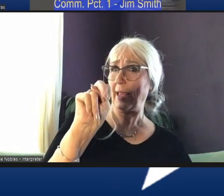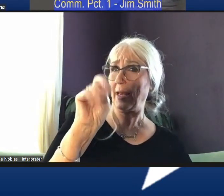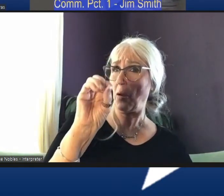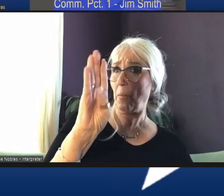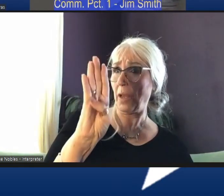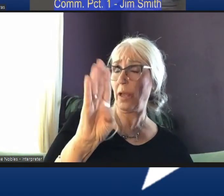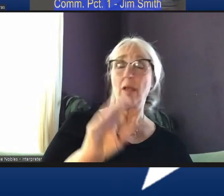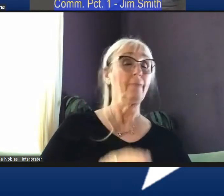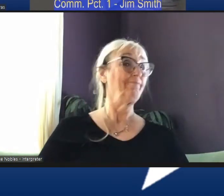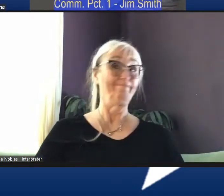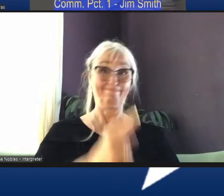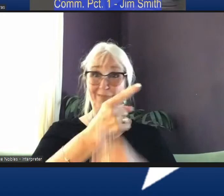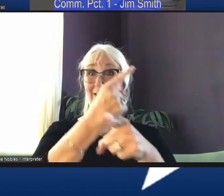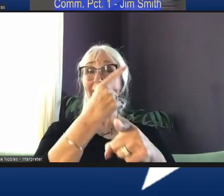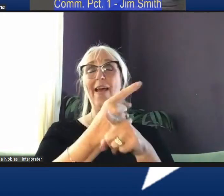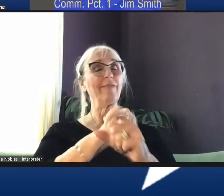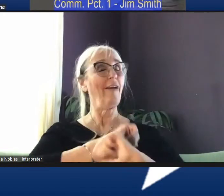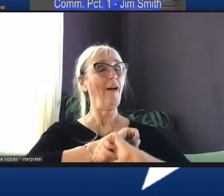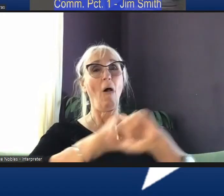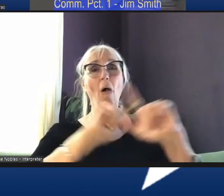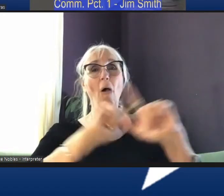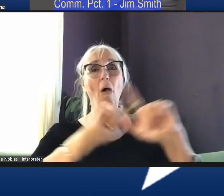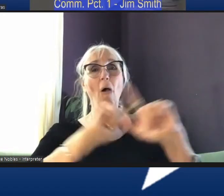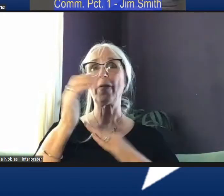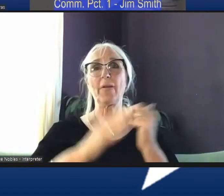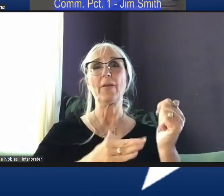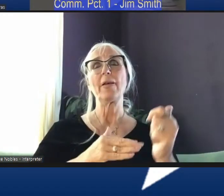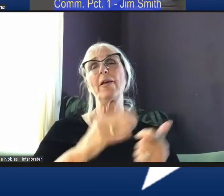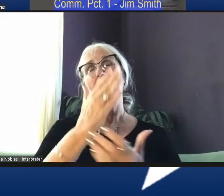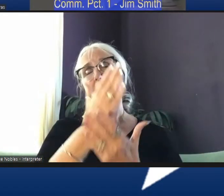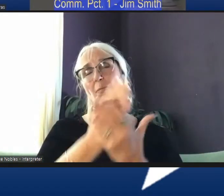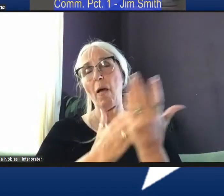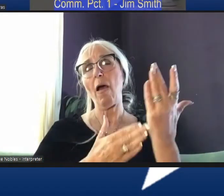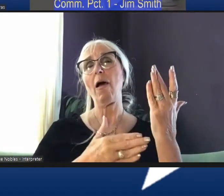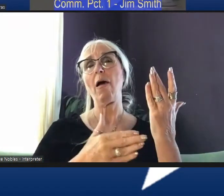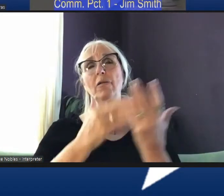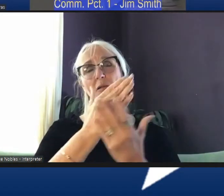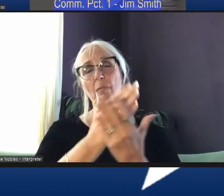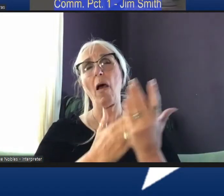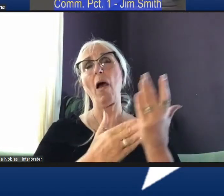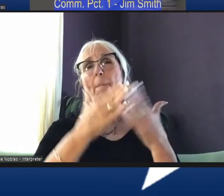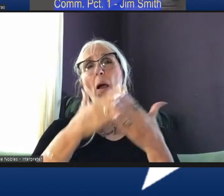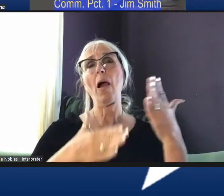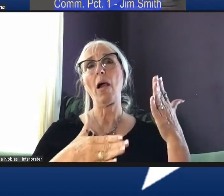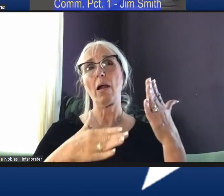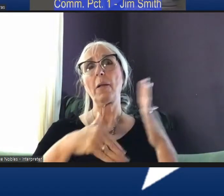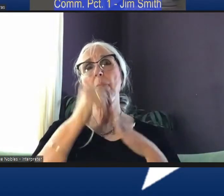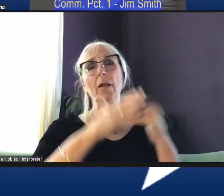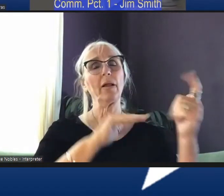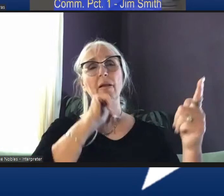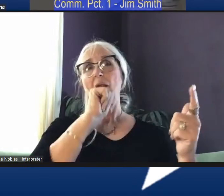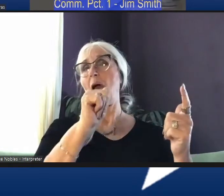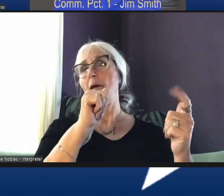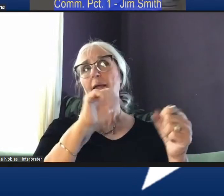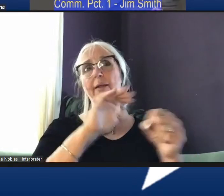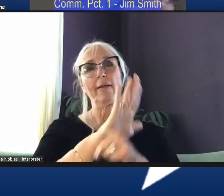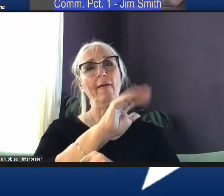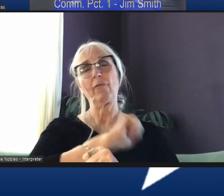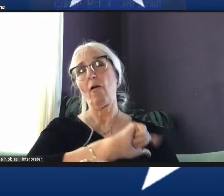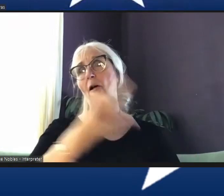In the entire facility, it covered a small portion of the building, but didn't capture everything that was needed. All